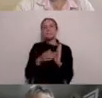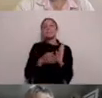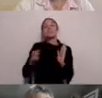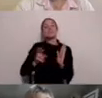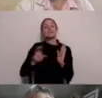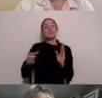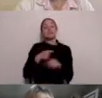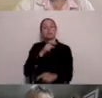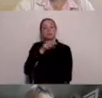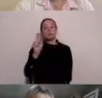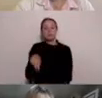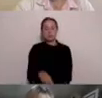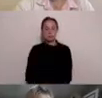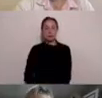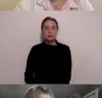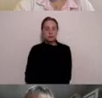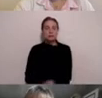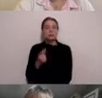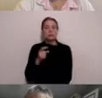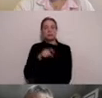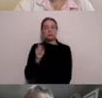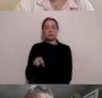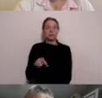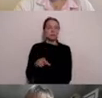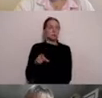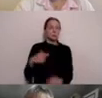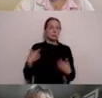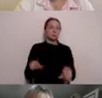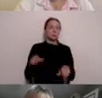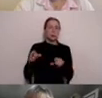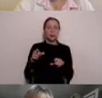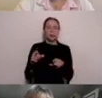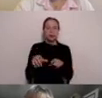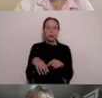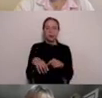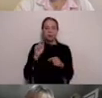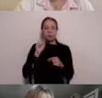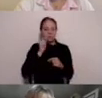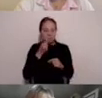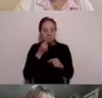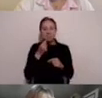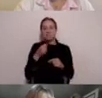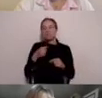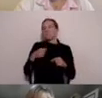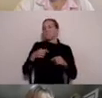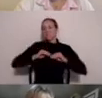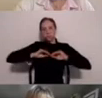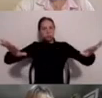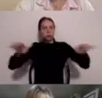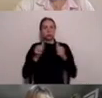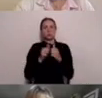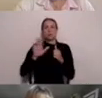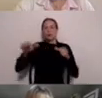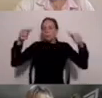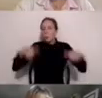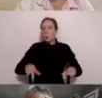from Texas. Texas is prolific with their posts and activities. I'm quite used to spanning large distances, and so they've really always taken advantage